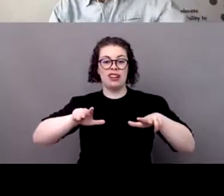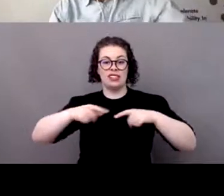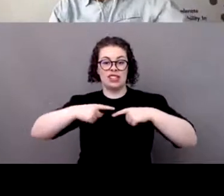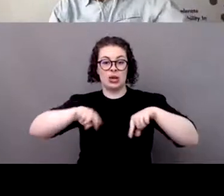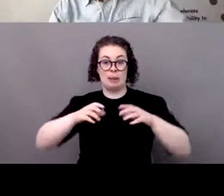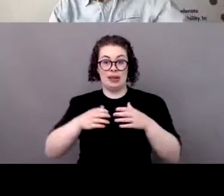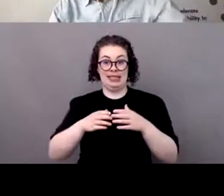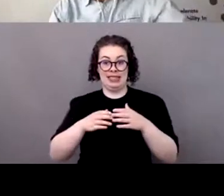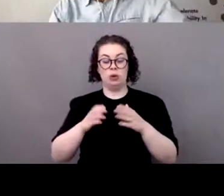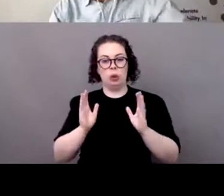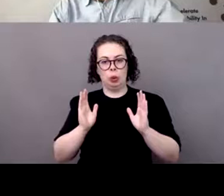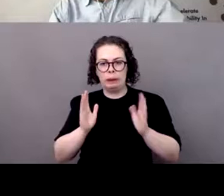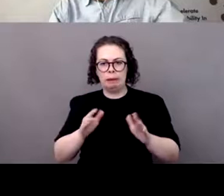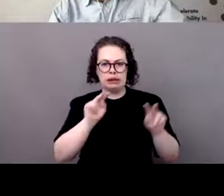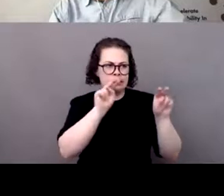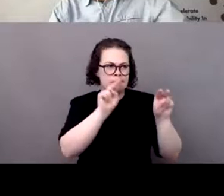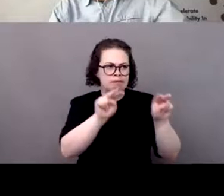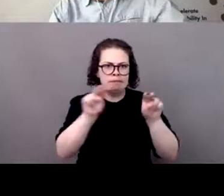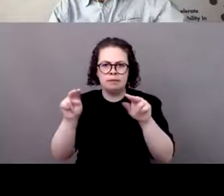as a key